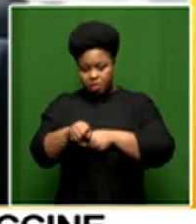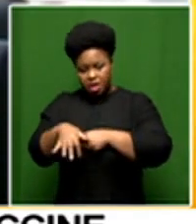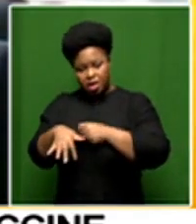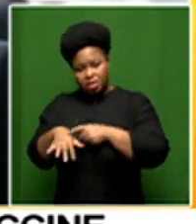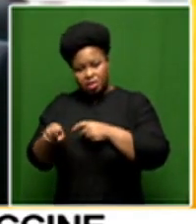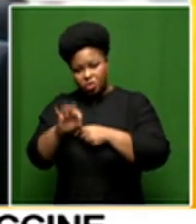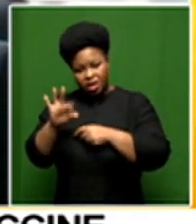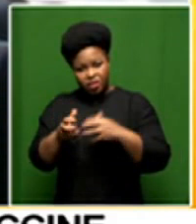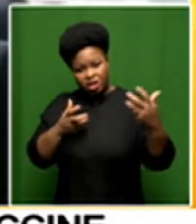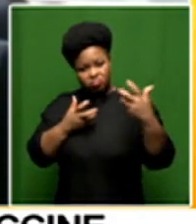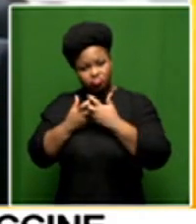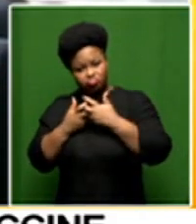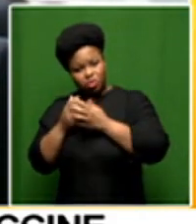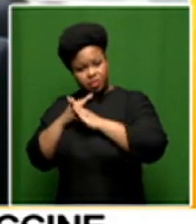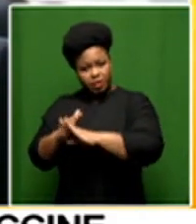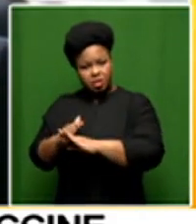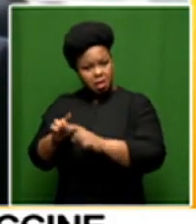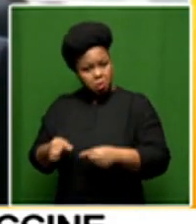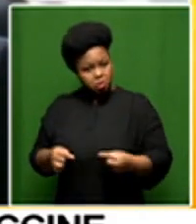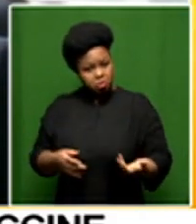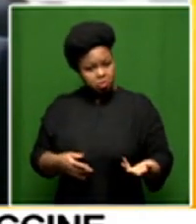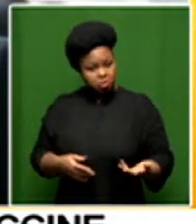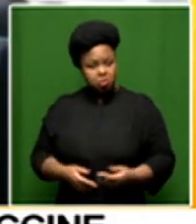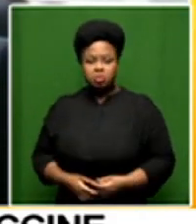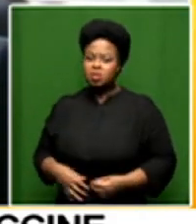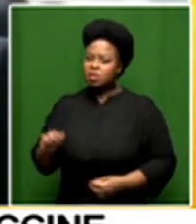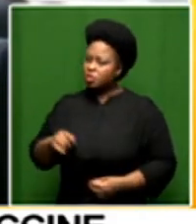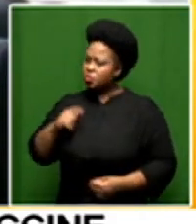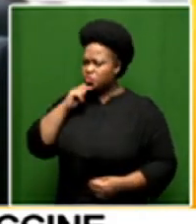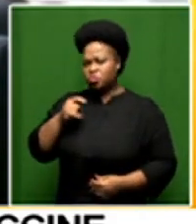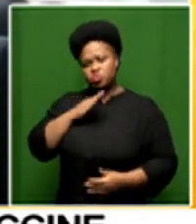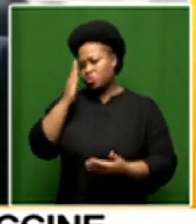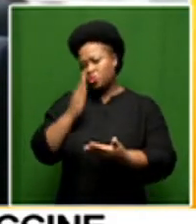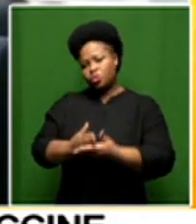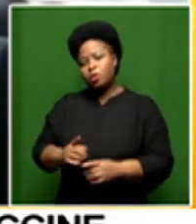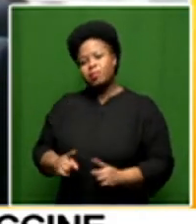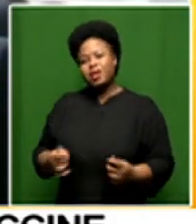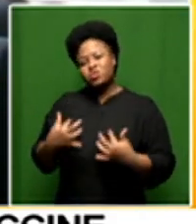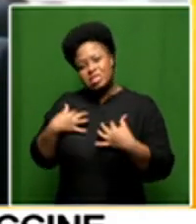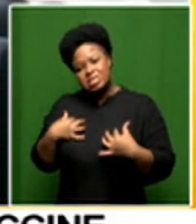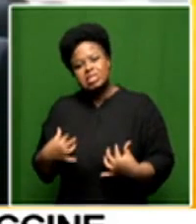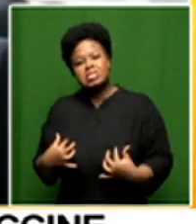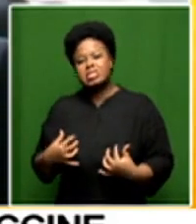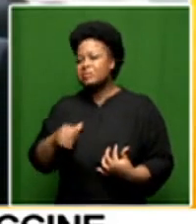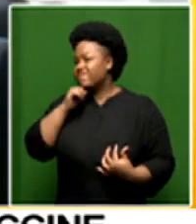of COVID-19. Certainly, but when you are desperate, you have to consider